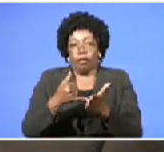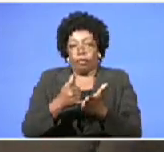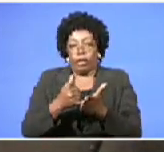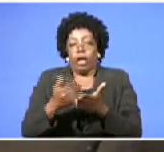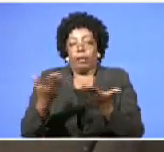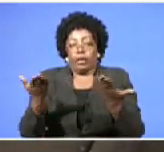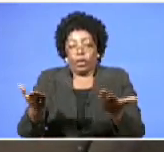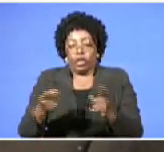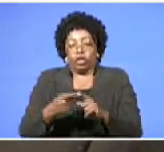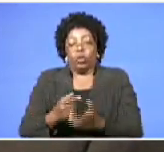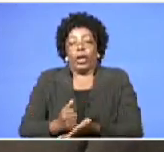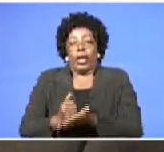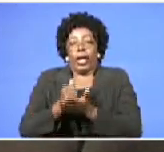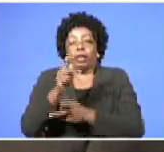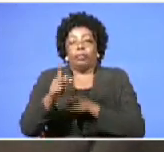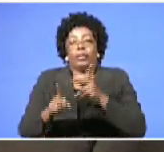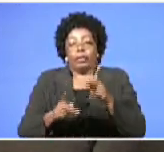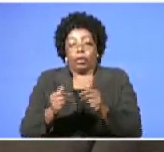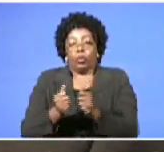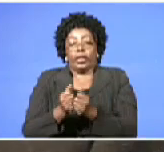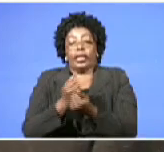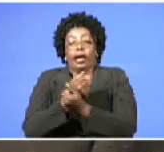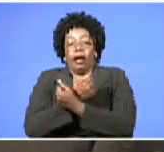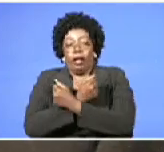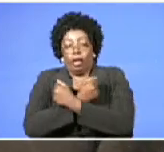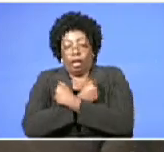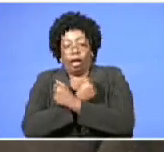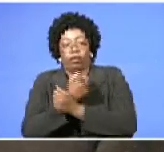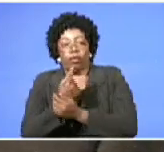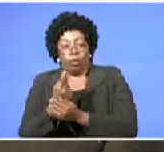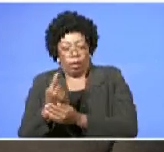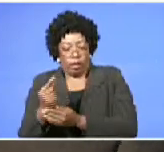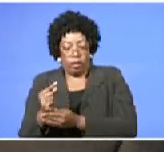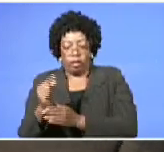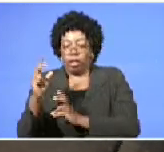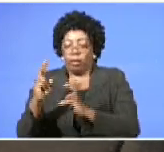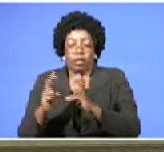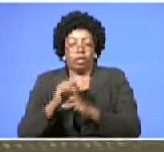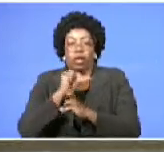here to help people, with their loved ones. So the competition doesn't really bother me.